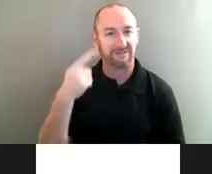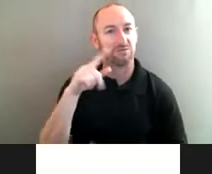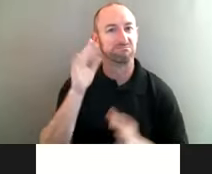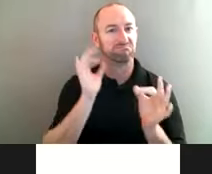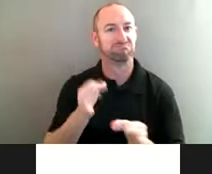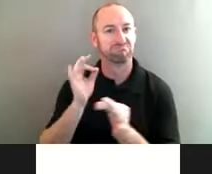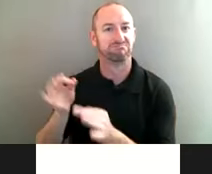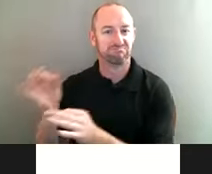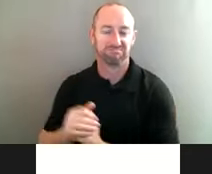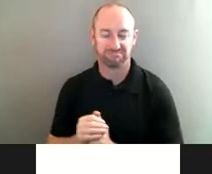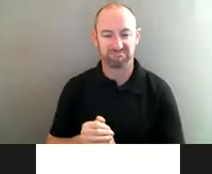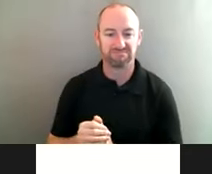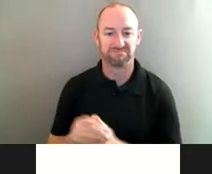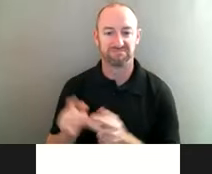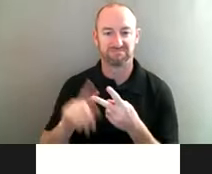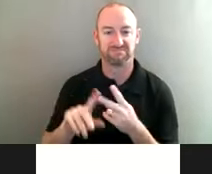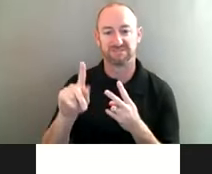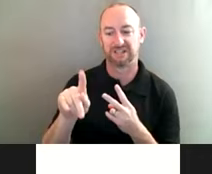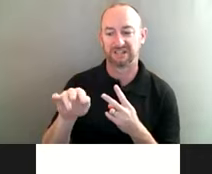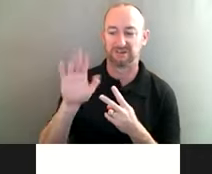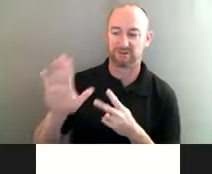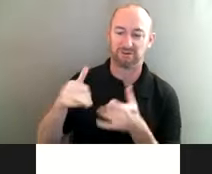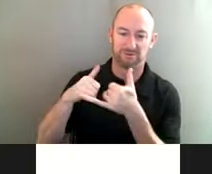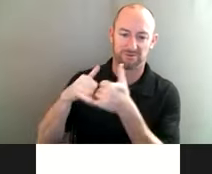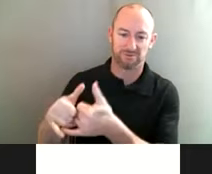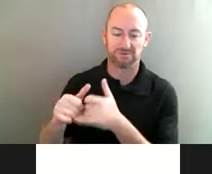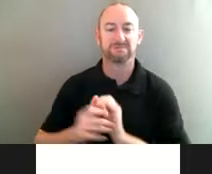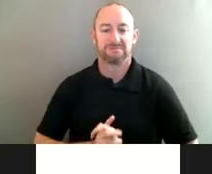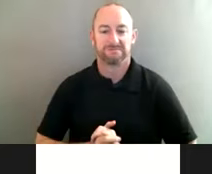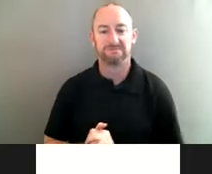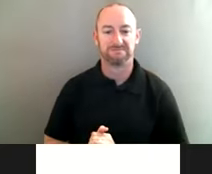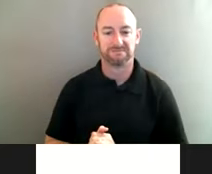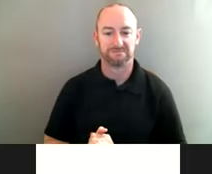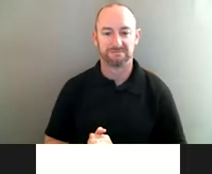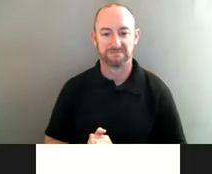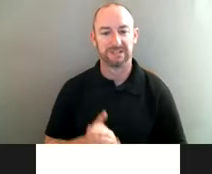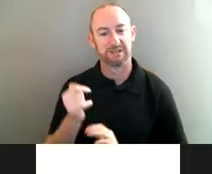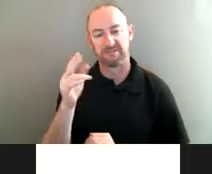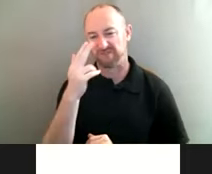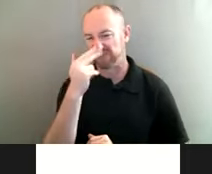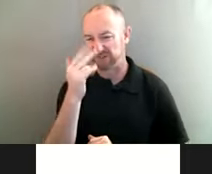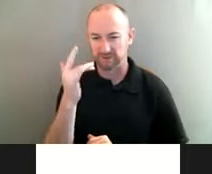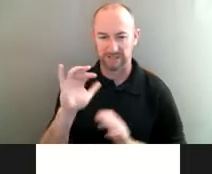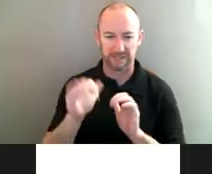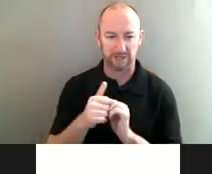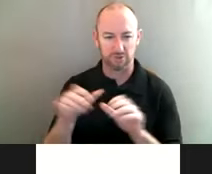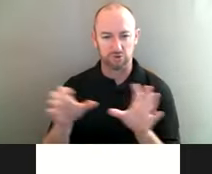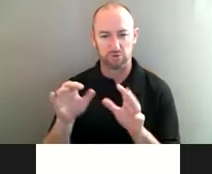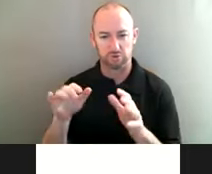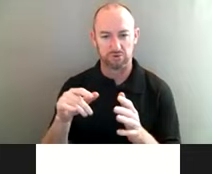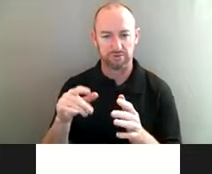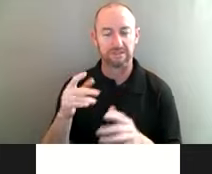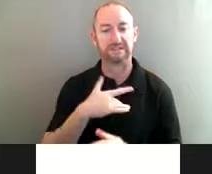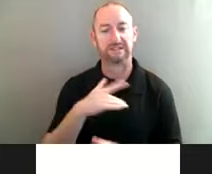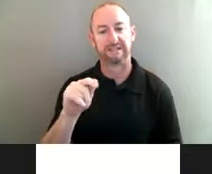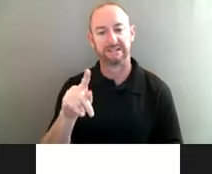So this will be Katie's award. It was a little bit awkward because I was trying to figure out, like, how do we do this? Because normally Katie would